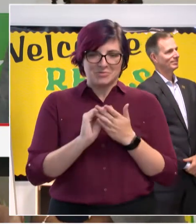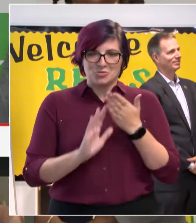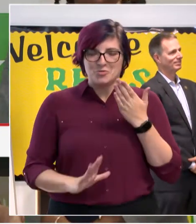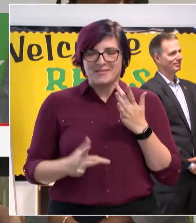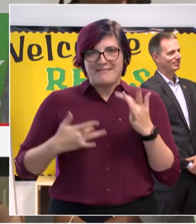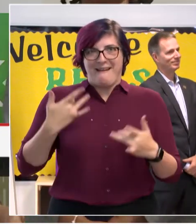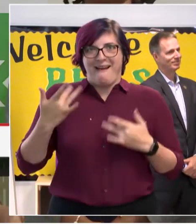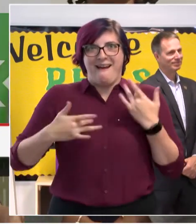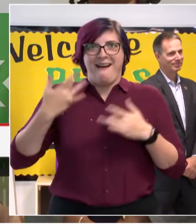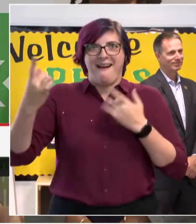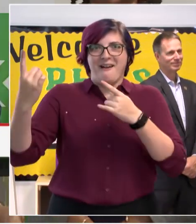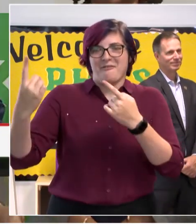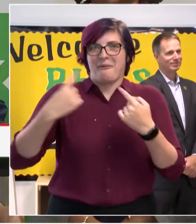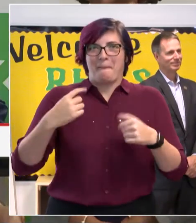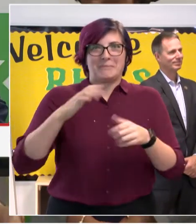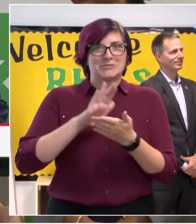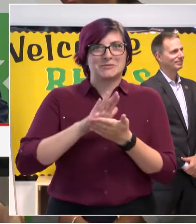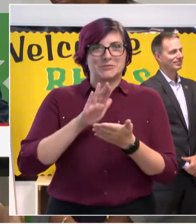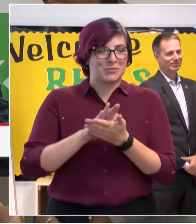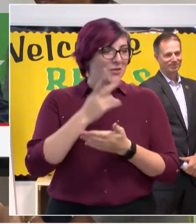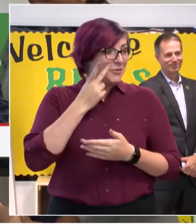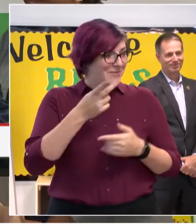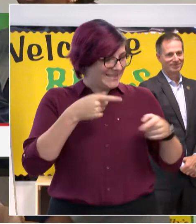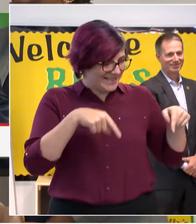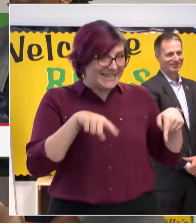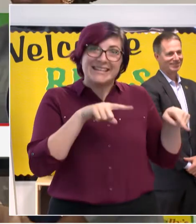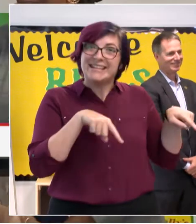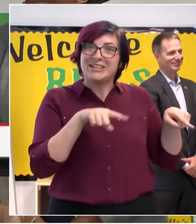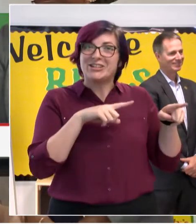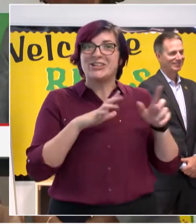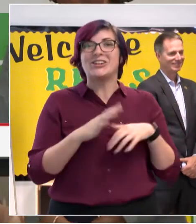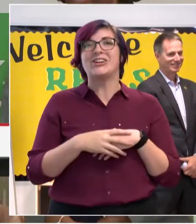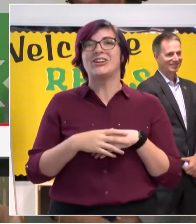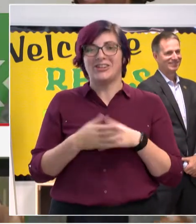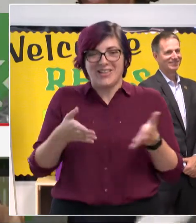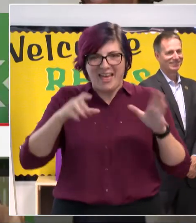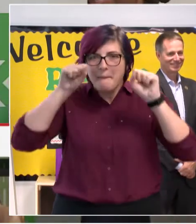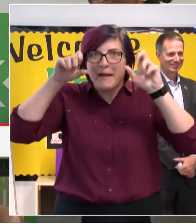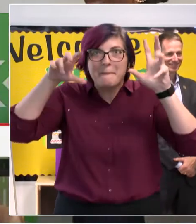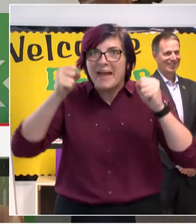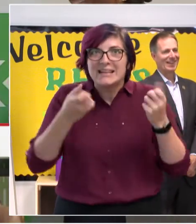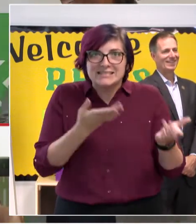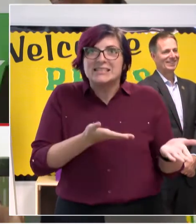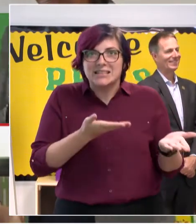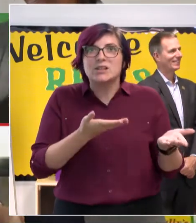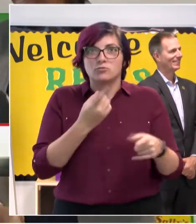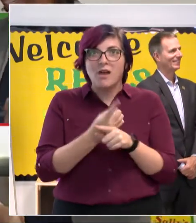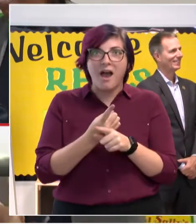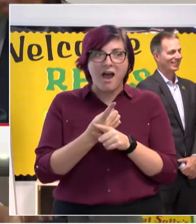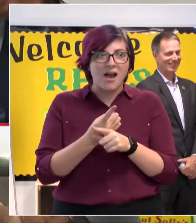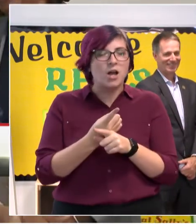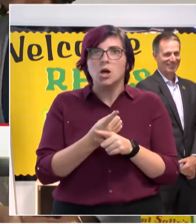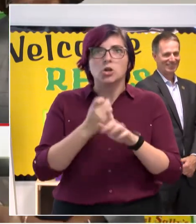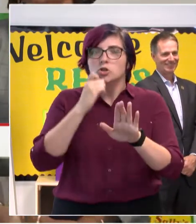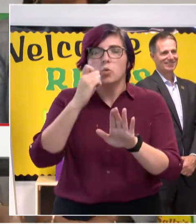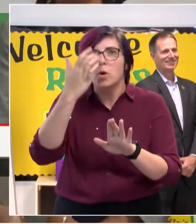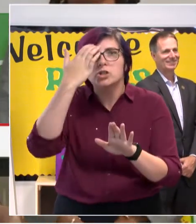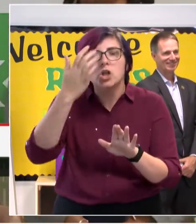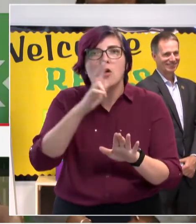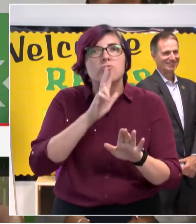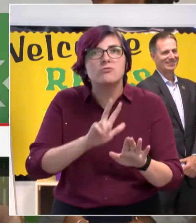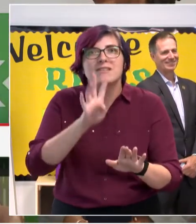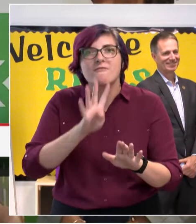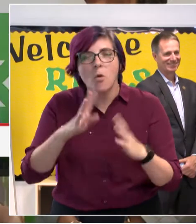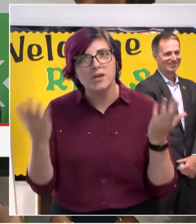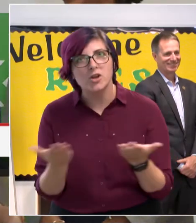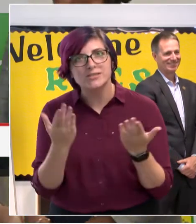excited to be in our schools. And you see it right here firsthand. They've been amazing, right? You wouldn't even know that we've got 3-year-olds, 4-year-olds in the room